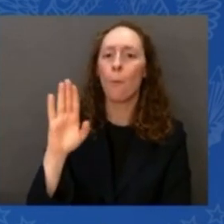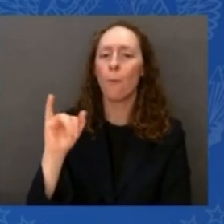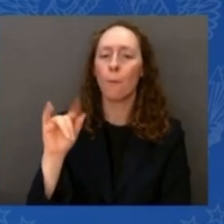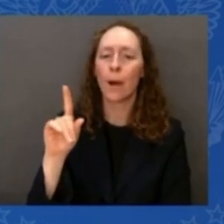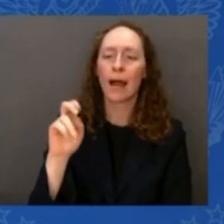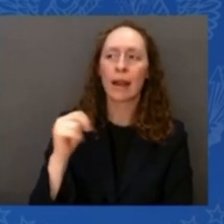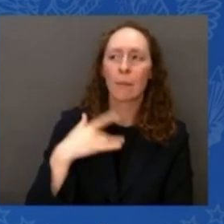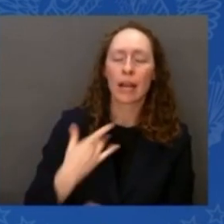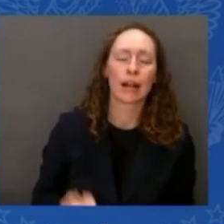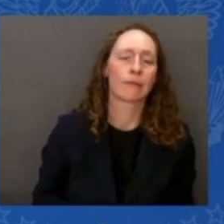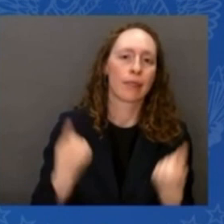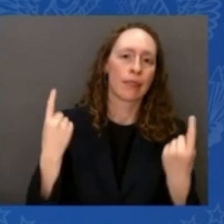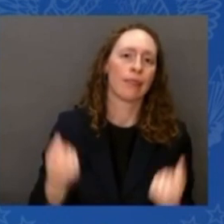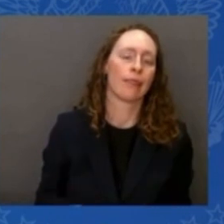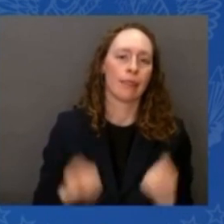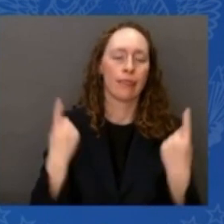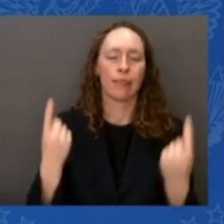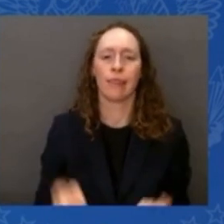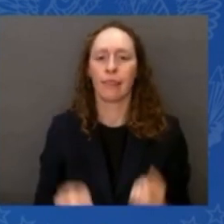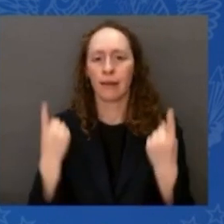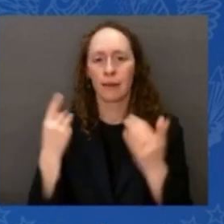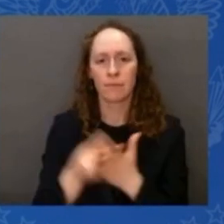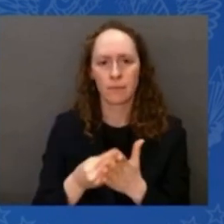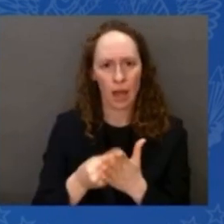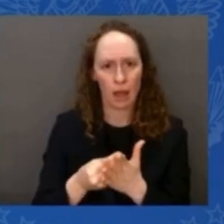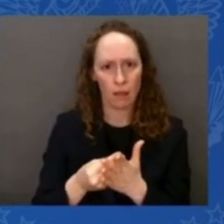$1.7 billion.